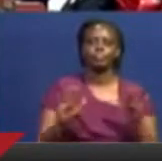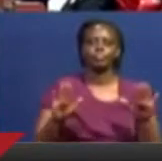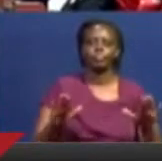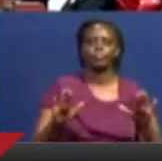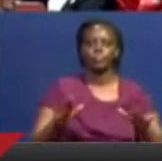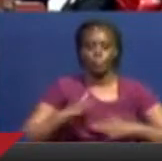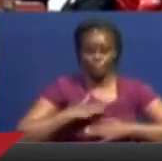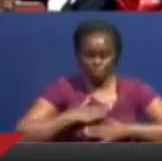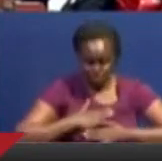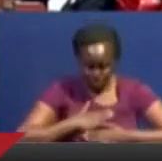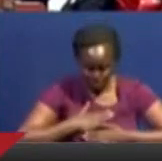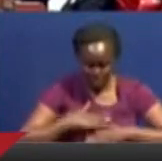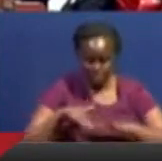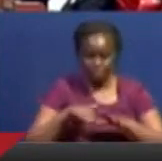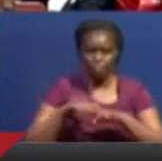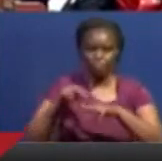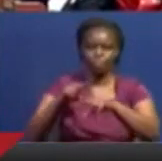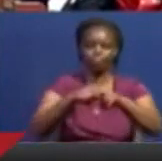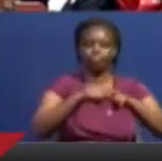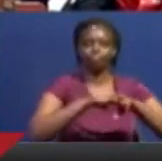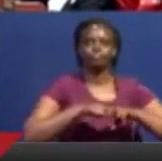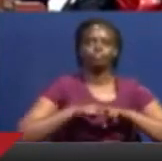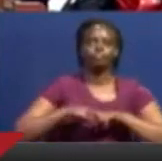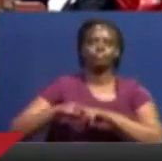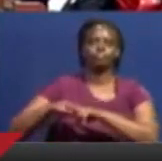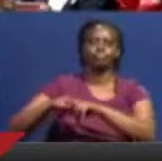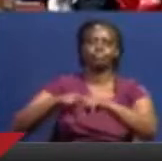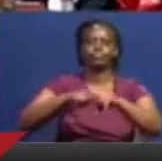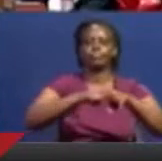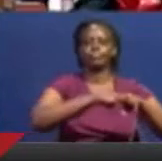honorable members, take your seats.